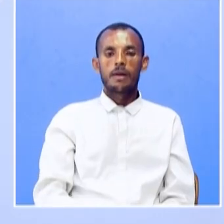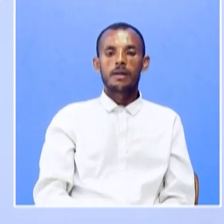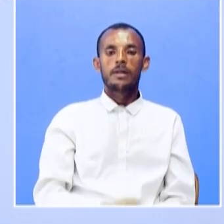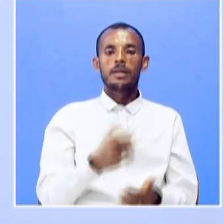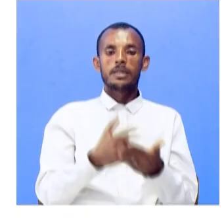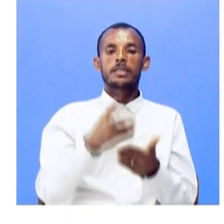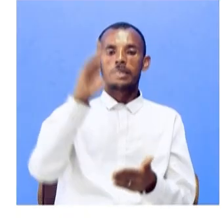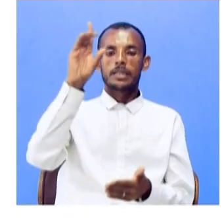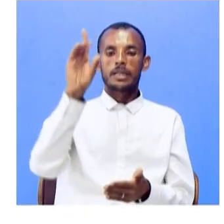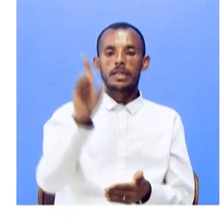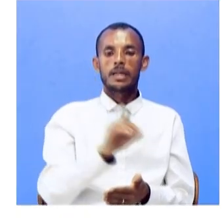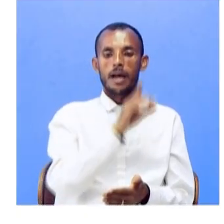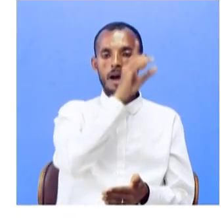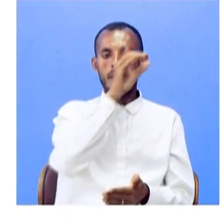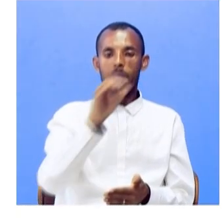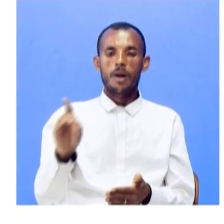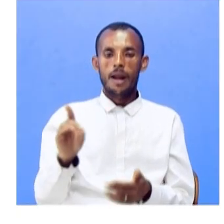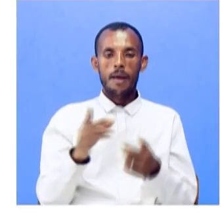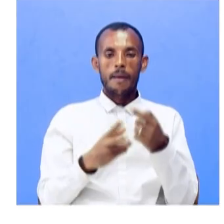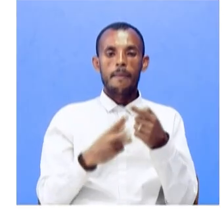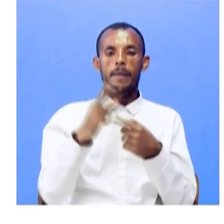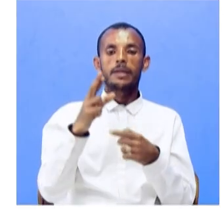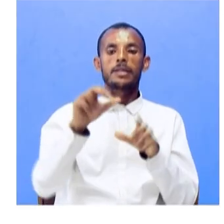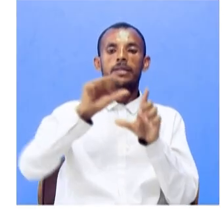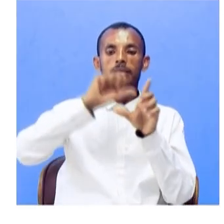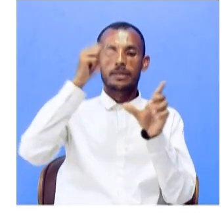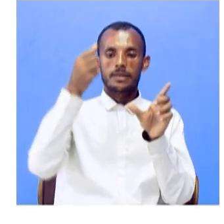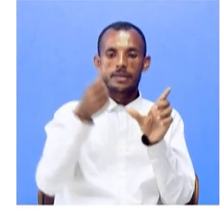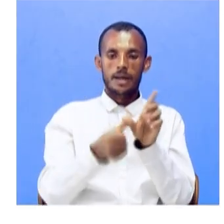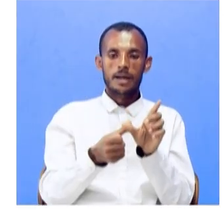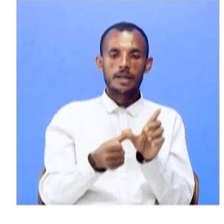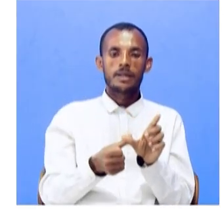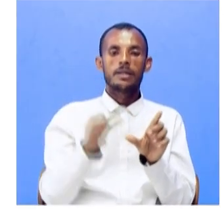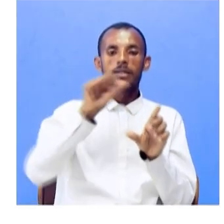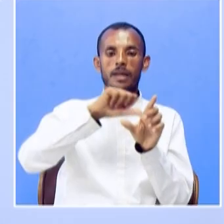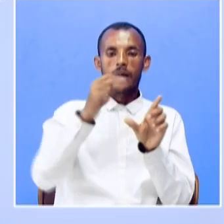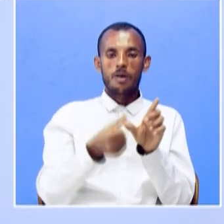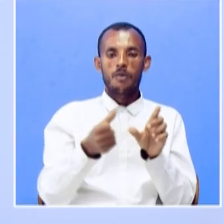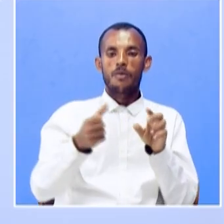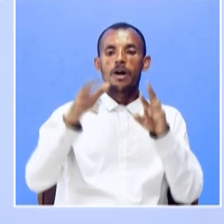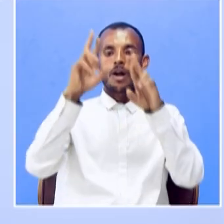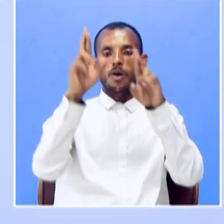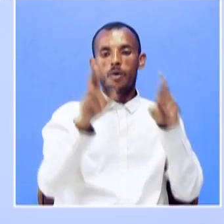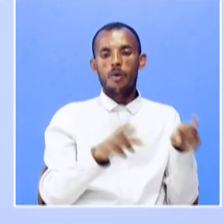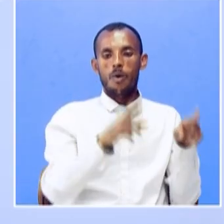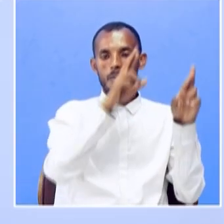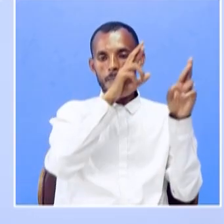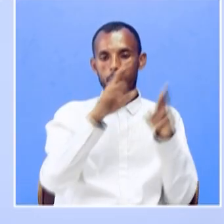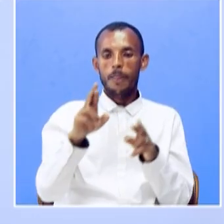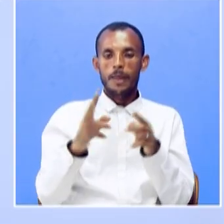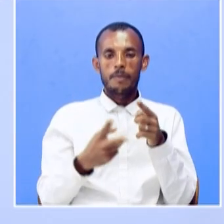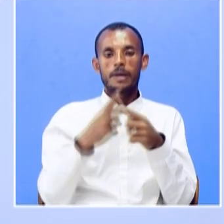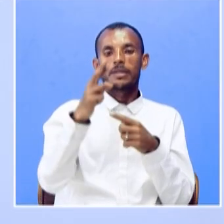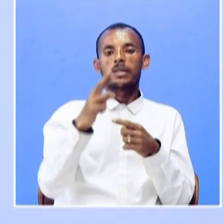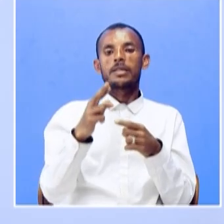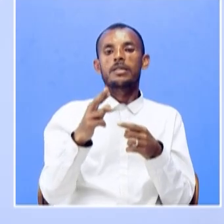this diagonal bisects the angle. So the angle of a rhombus is bisected by the diagonal. That